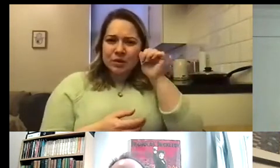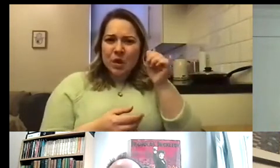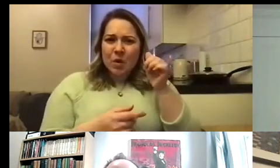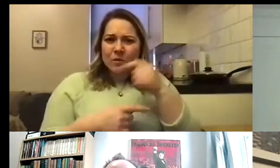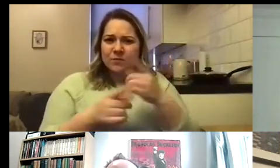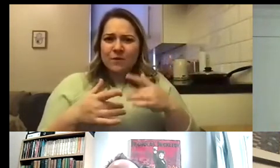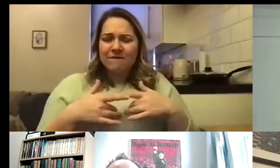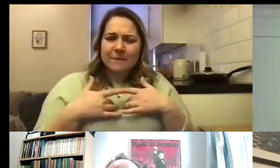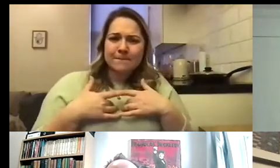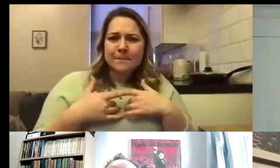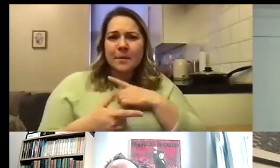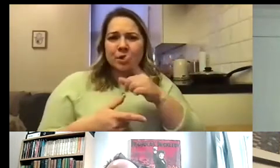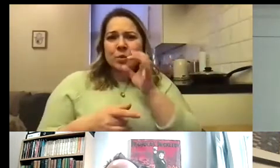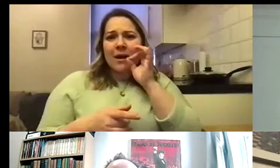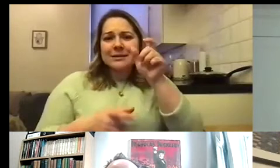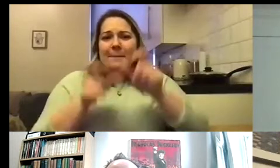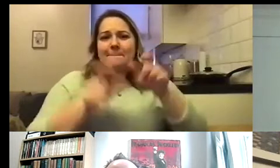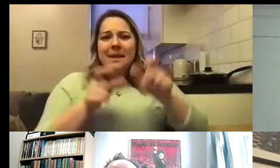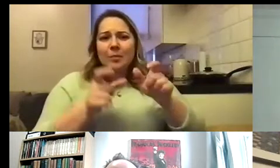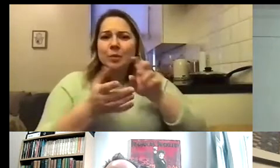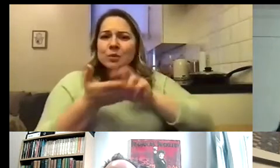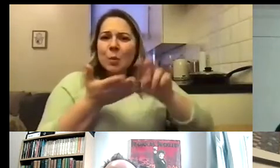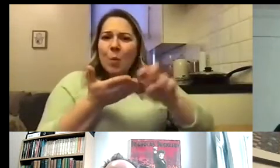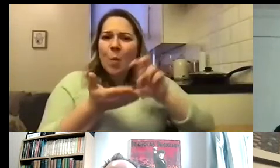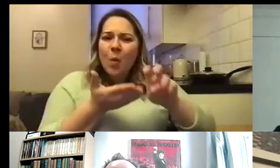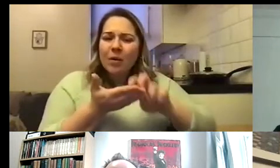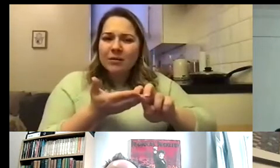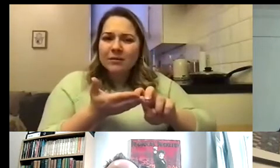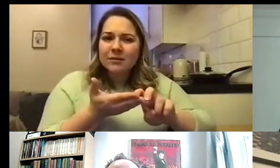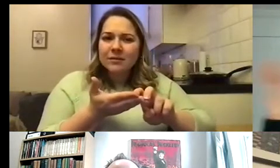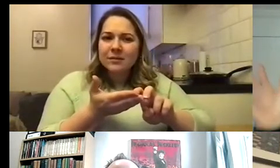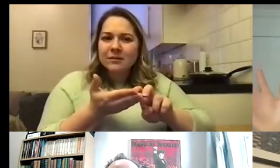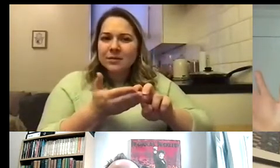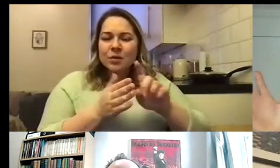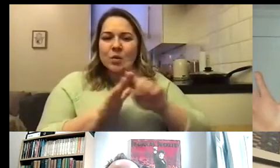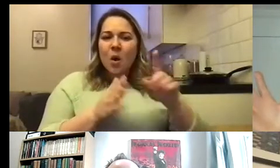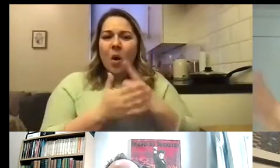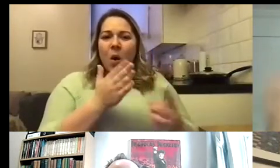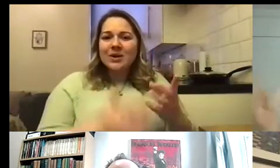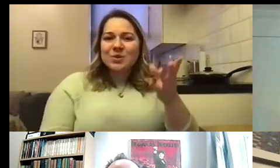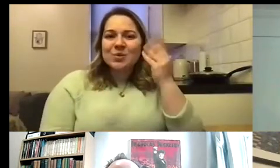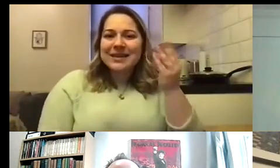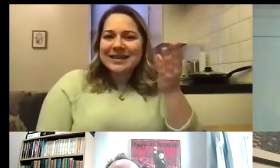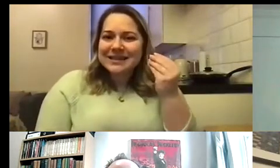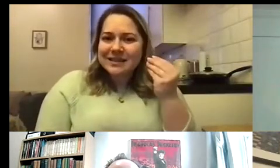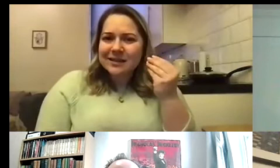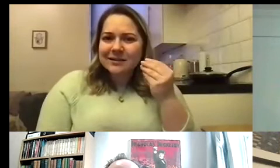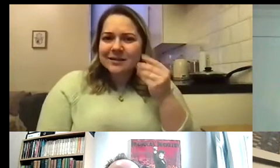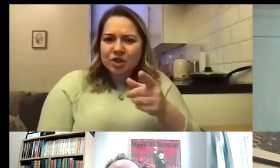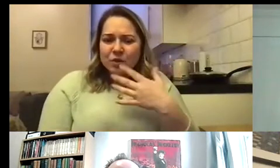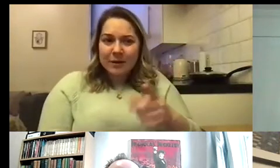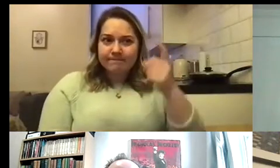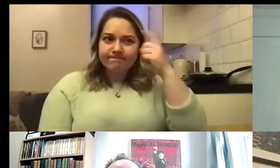to walk specifically as another way of engaging with it, as opposed to just the listening element. Was that something you were conscious of